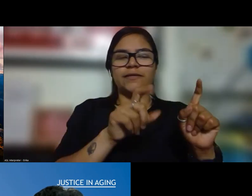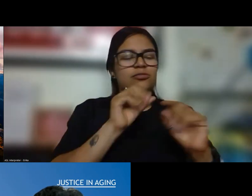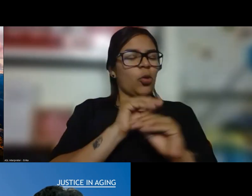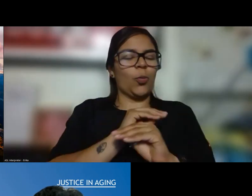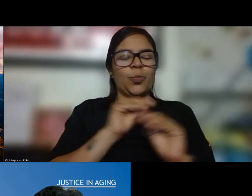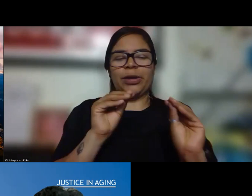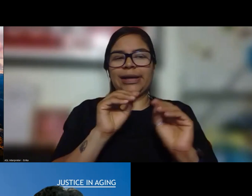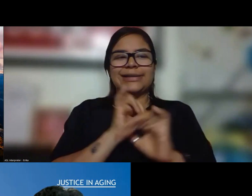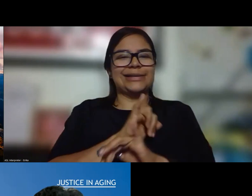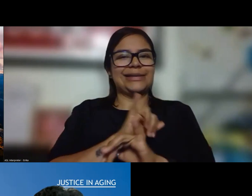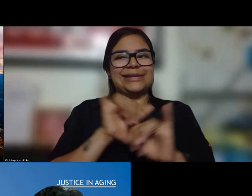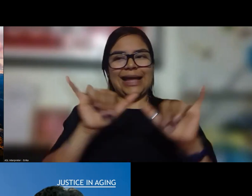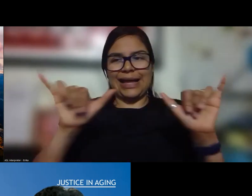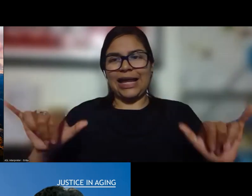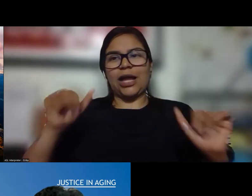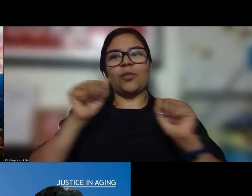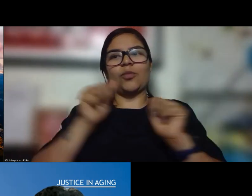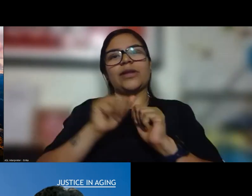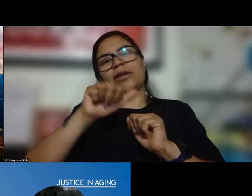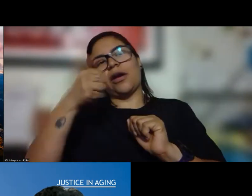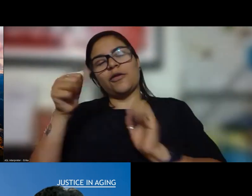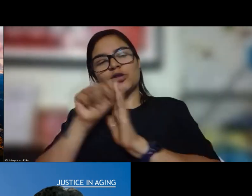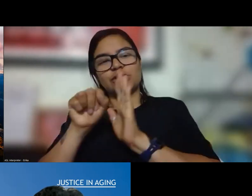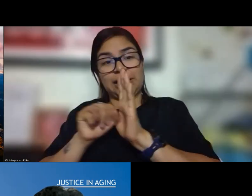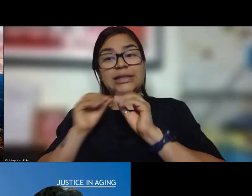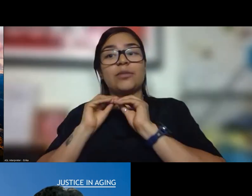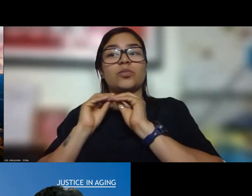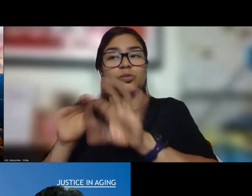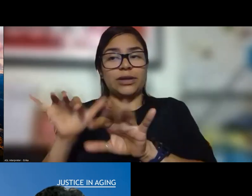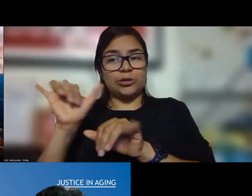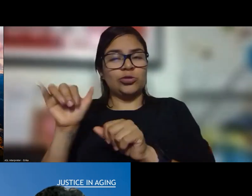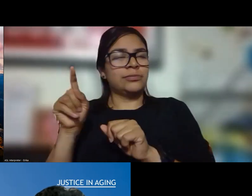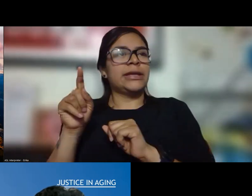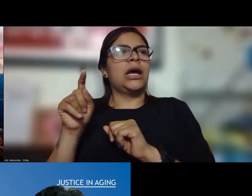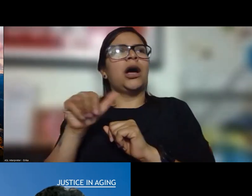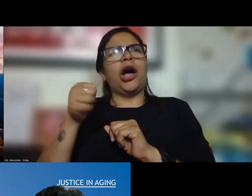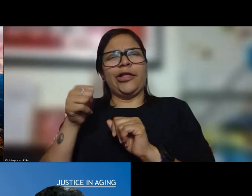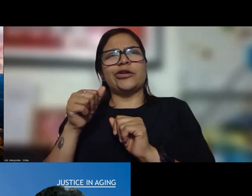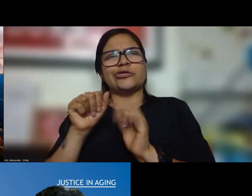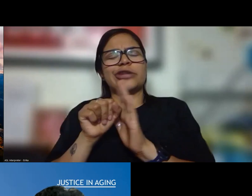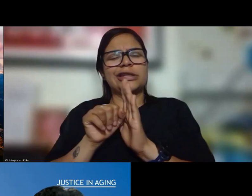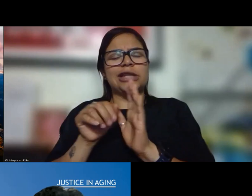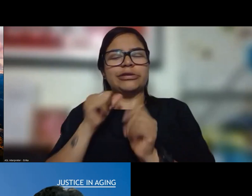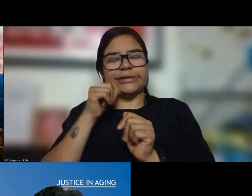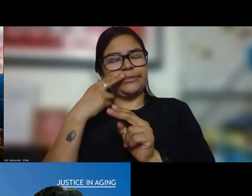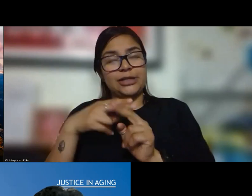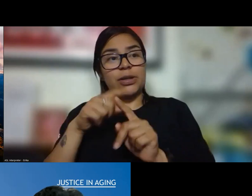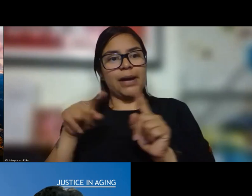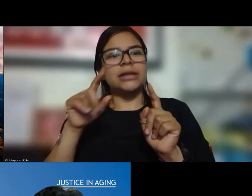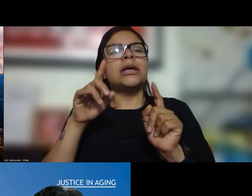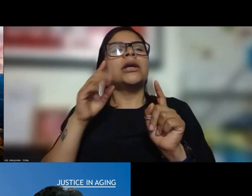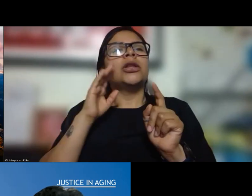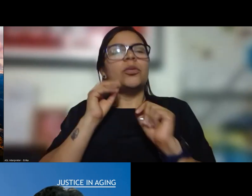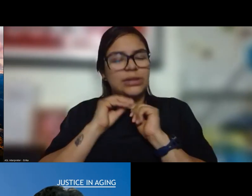used in all of the states that I mentioned, along with other states that were not mentioned. And so part of the testing was